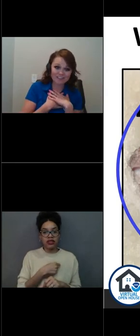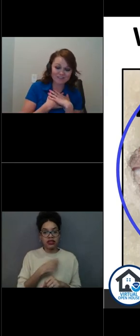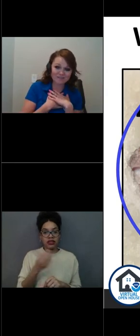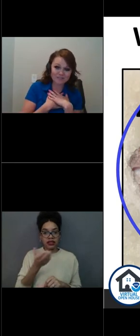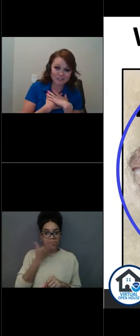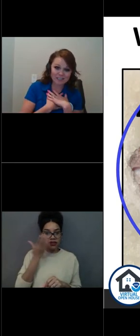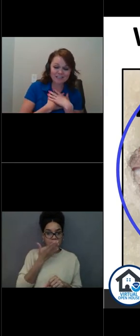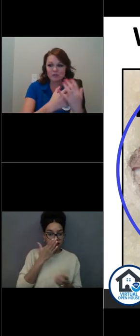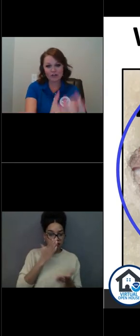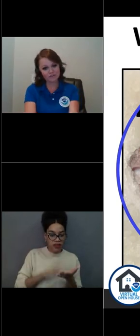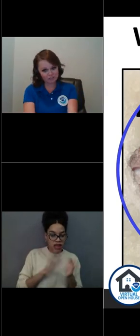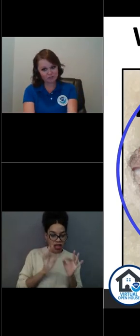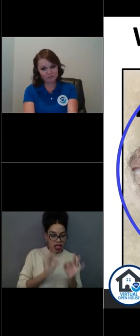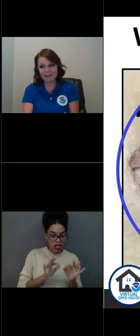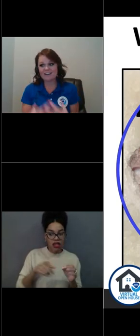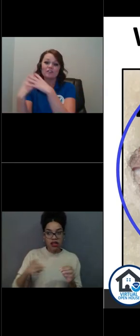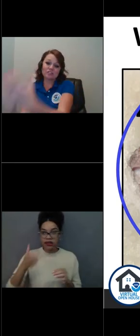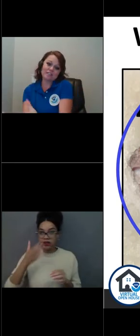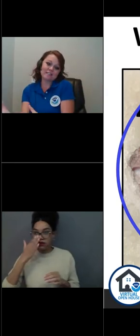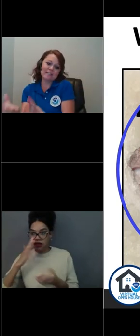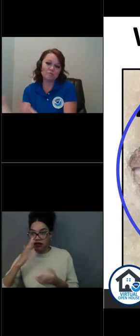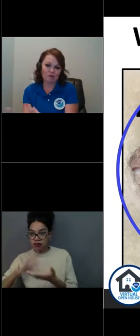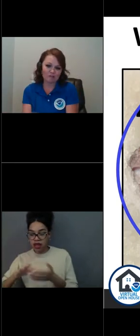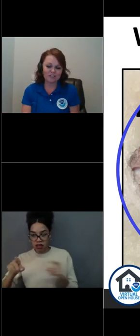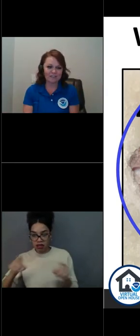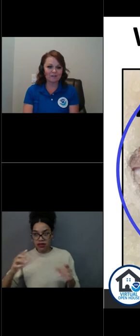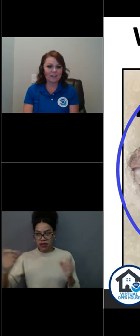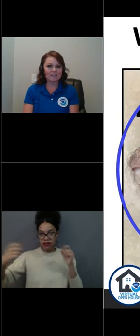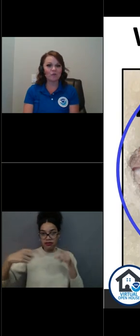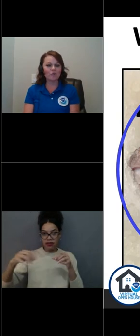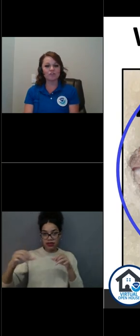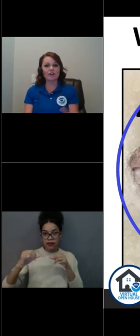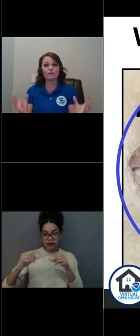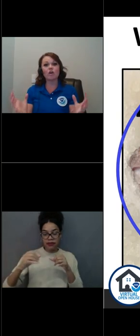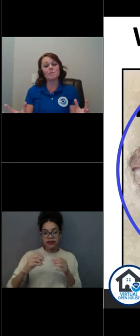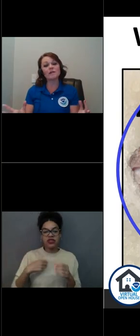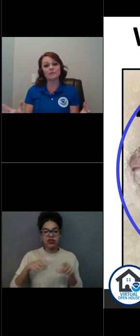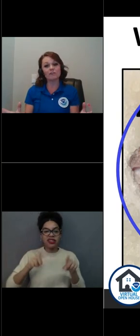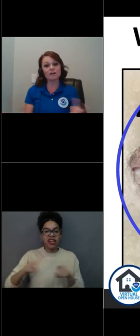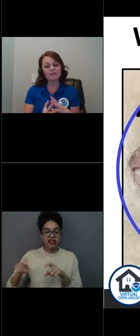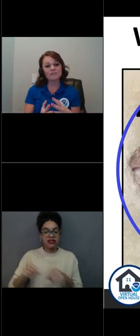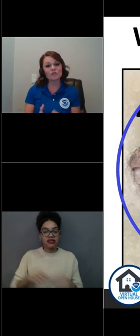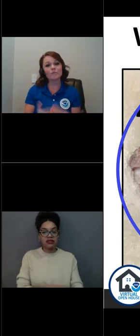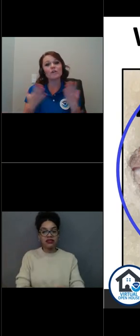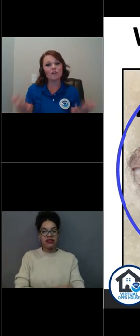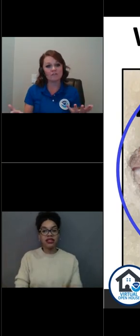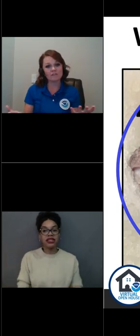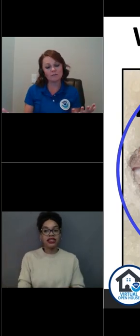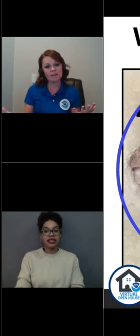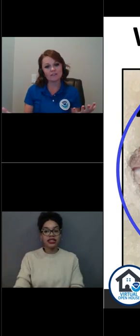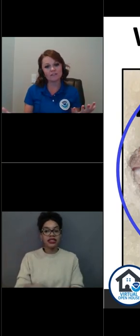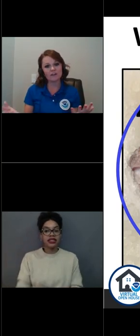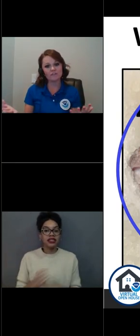call fishy, you call fishy. What I call cheesy, you call cheesy, right? So we're trying to harmonize with our colleagues so that we all give the same answer every